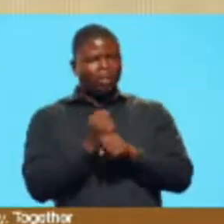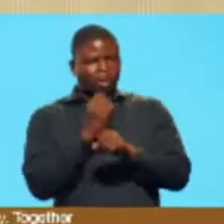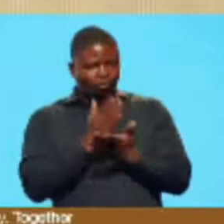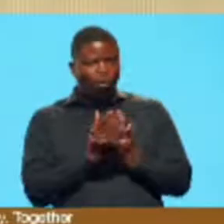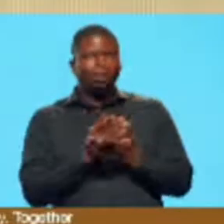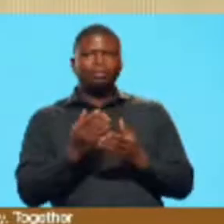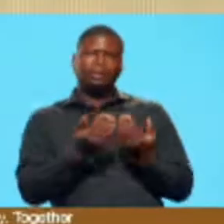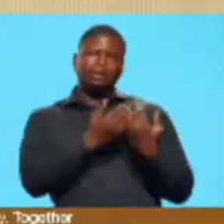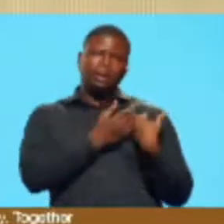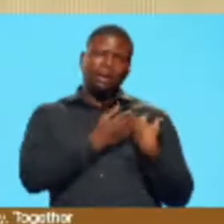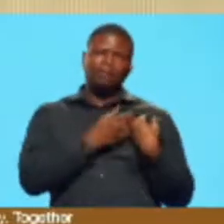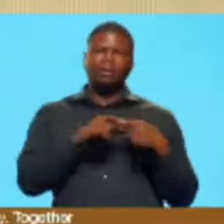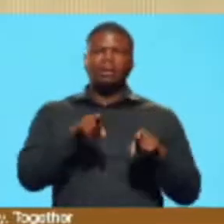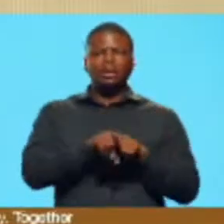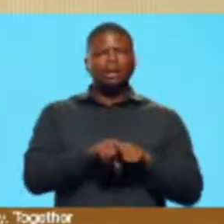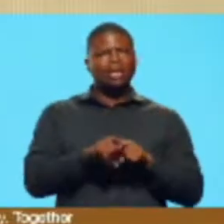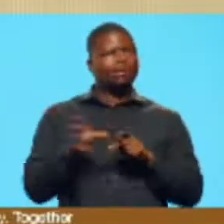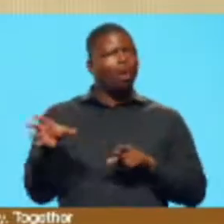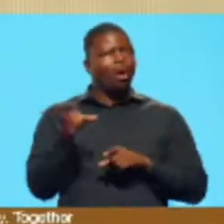every young person